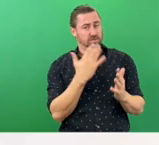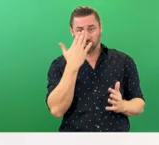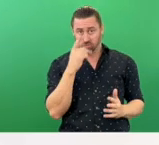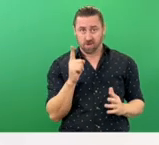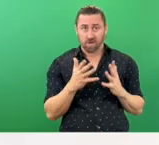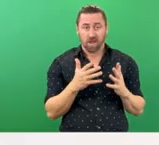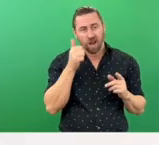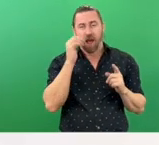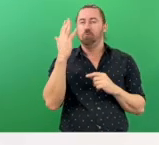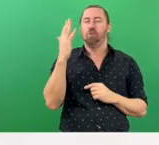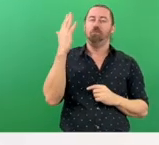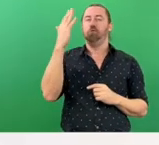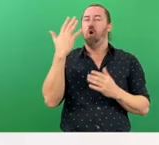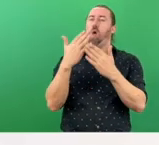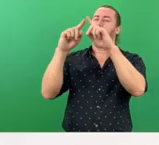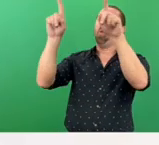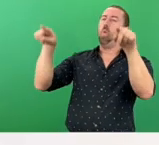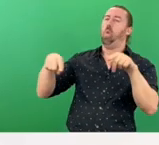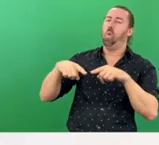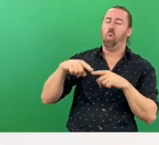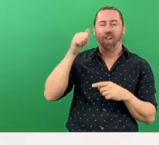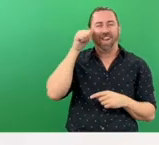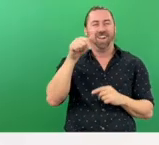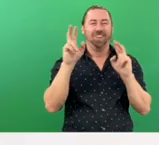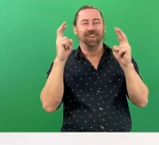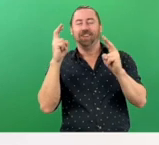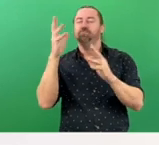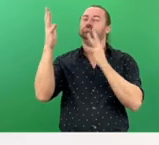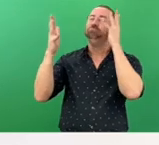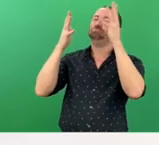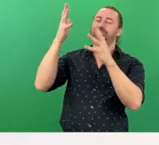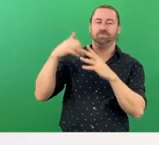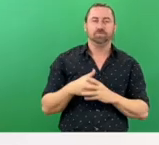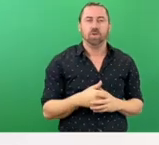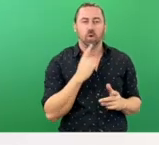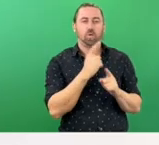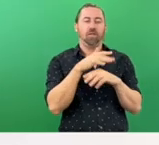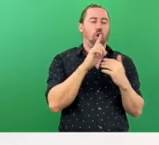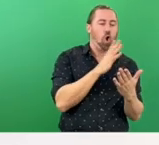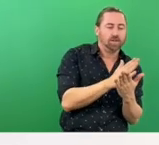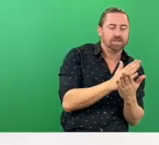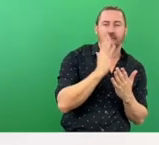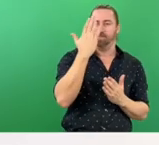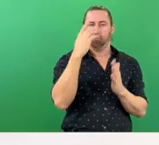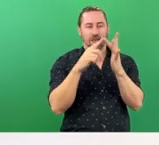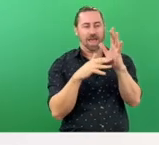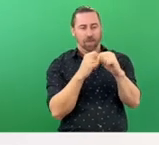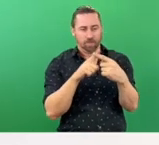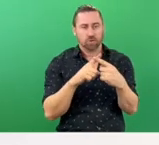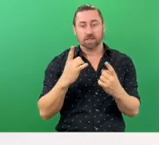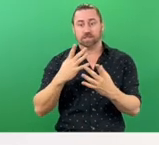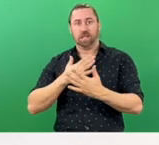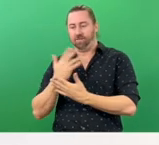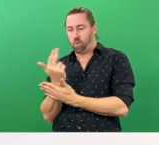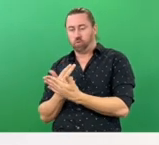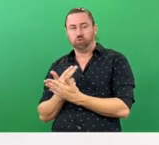could have a conversation about mirror, mirror on the wall as well, but we're going to talk about honesty and mirror images and self-portraiture. And also